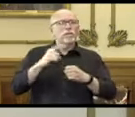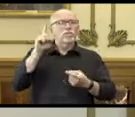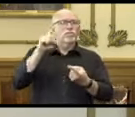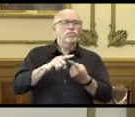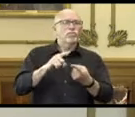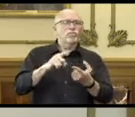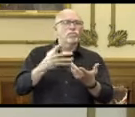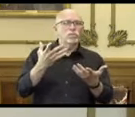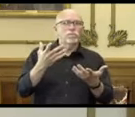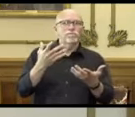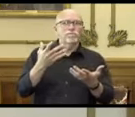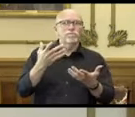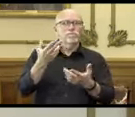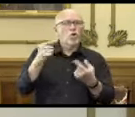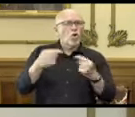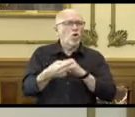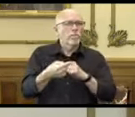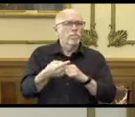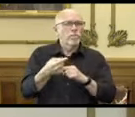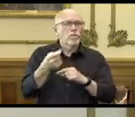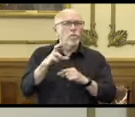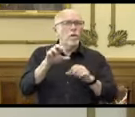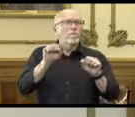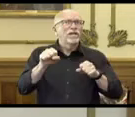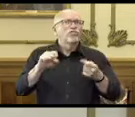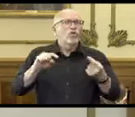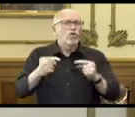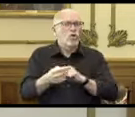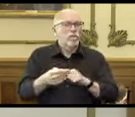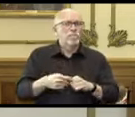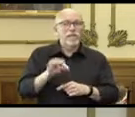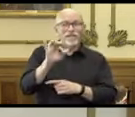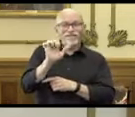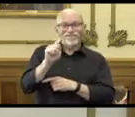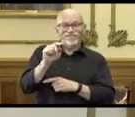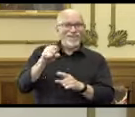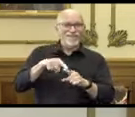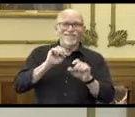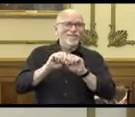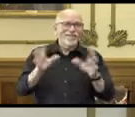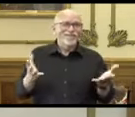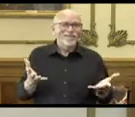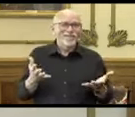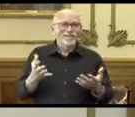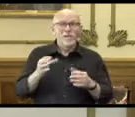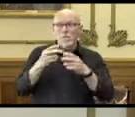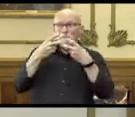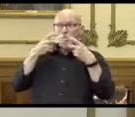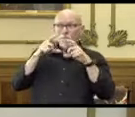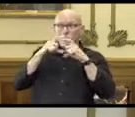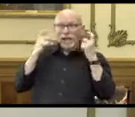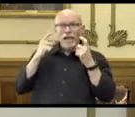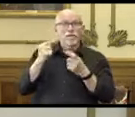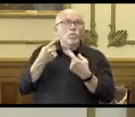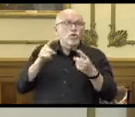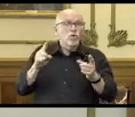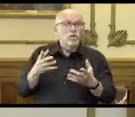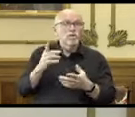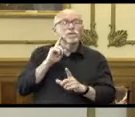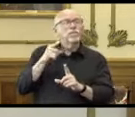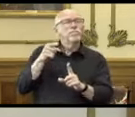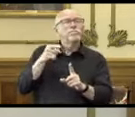reducing the harm or the potential harm, and the facts speak for themselves, and they do with masks. And what the thing is,